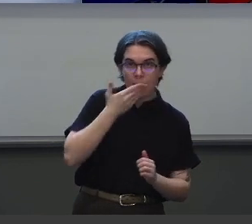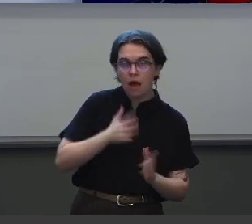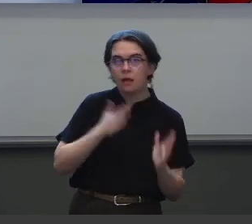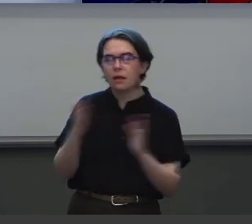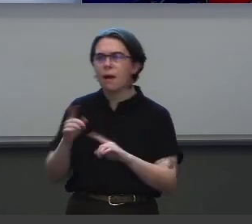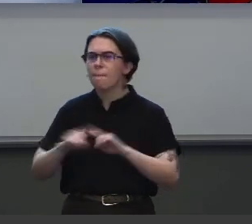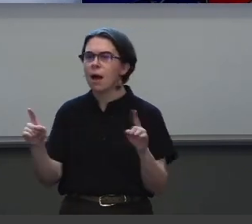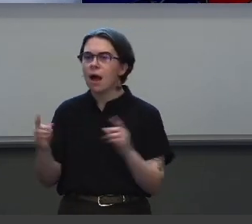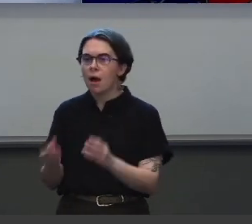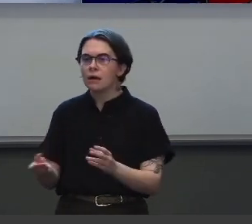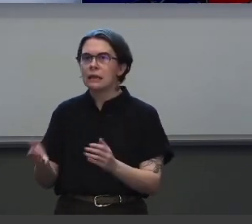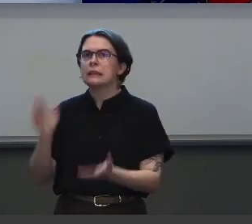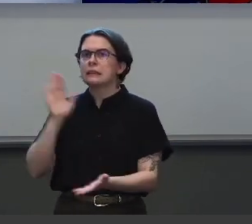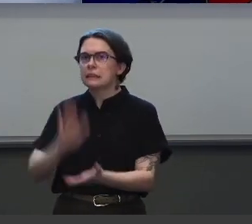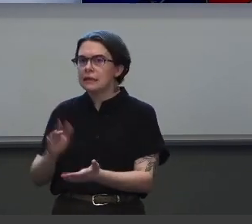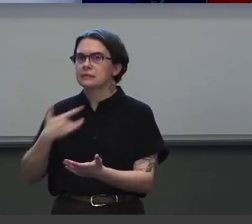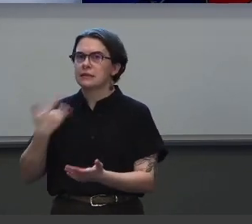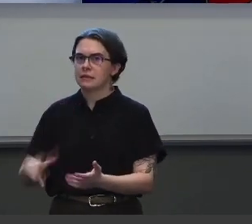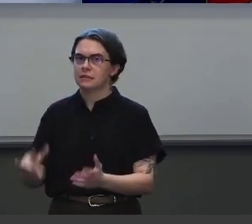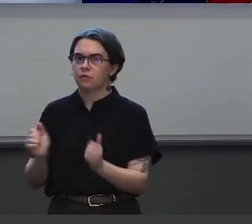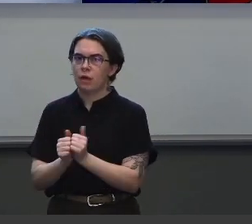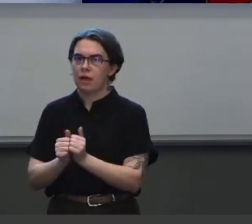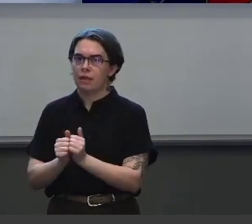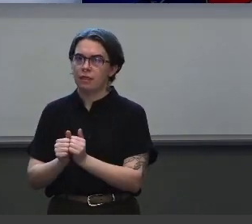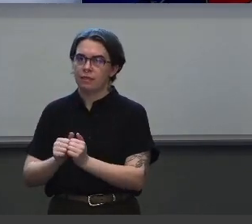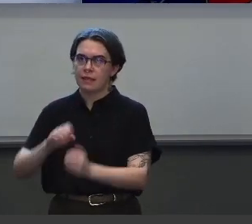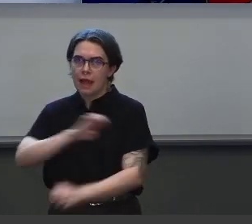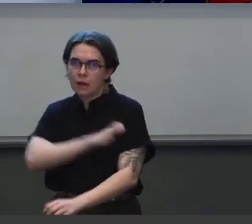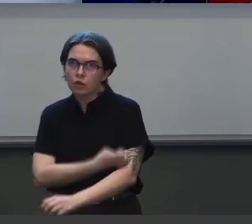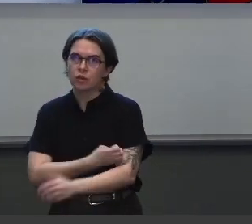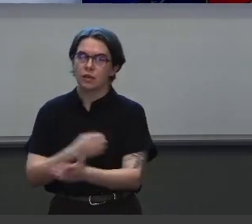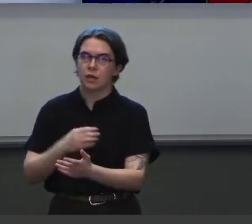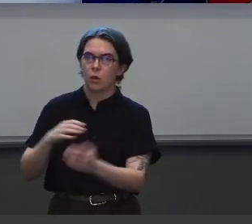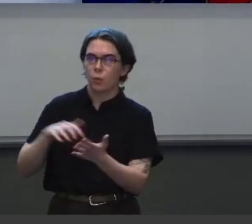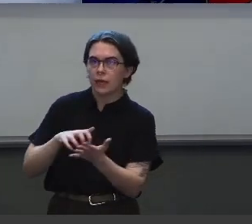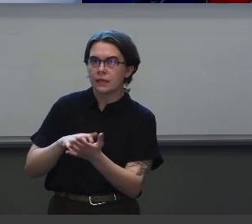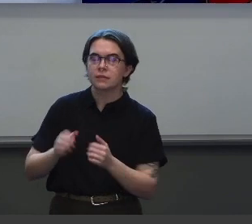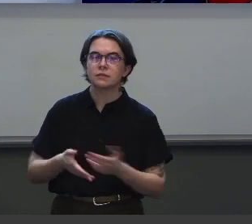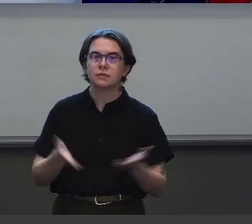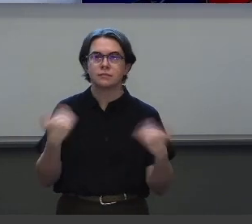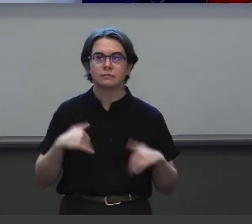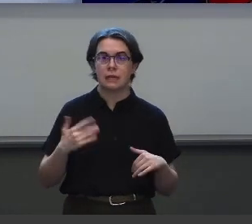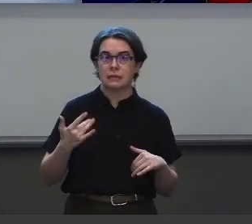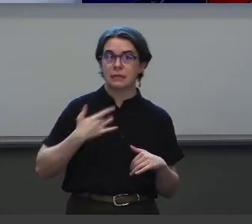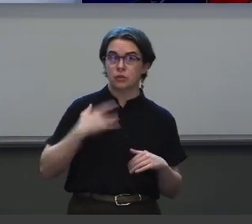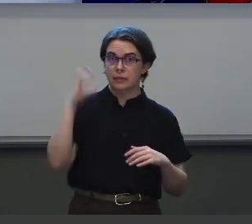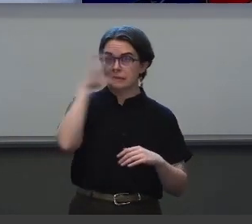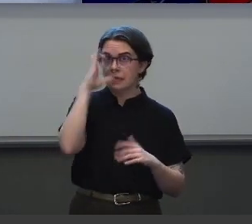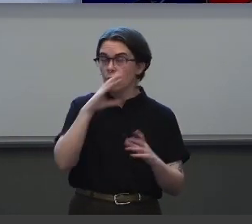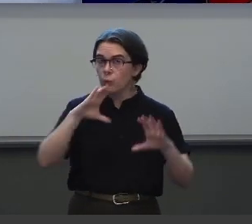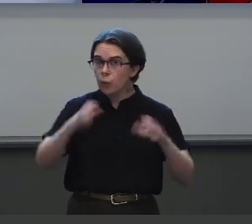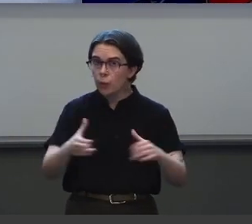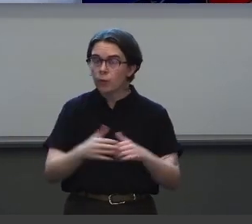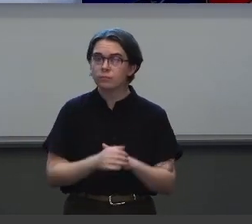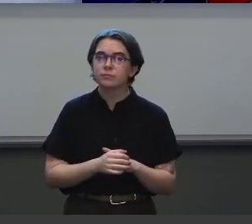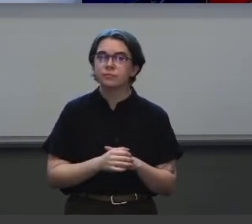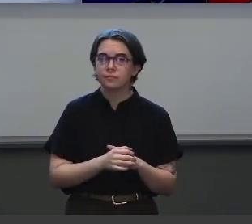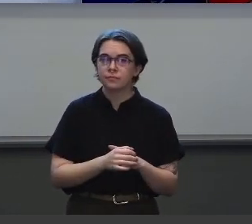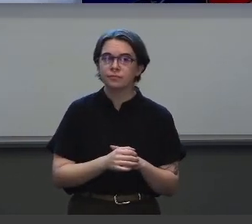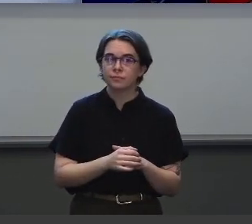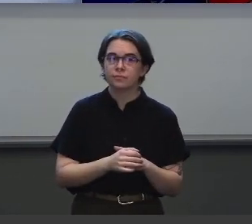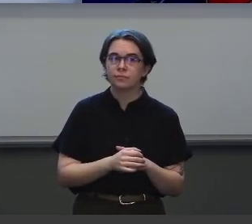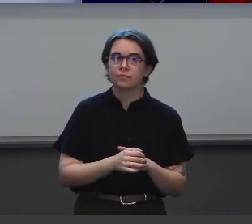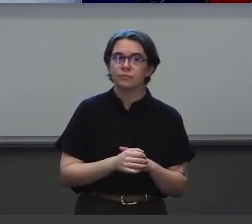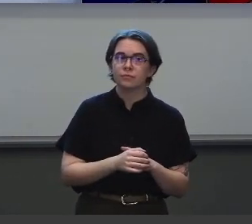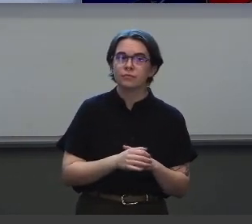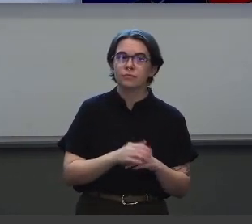energy with weakness. We had an under-responsive and sensory-seeking group, who were below average for sensory